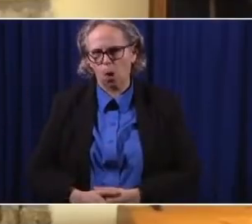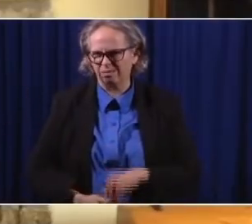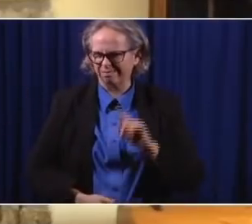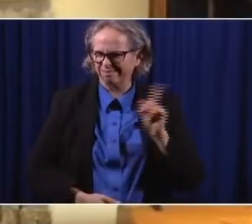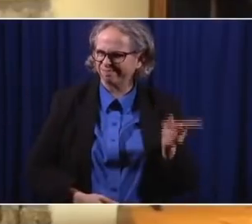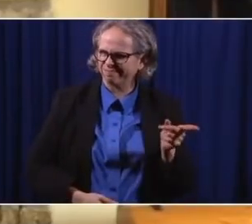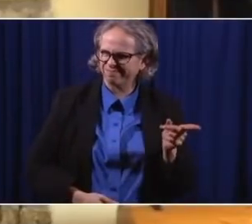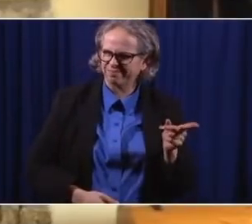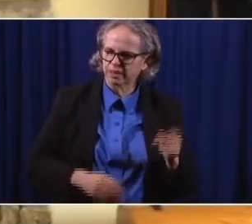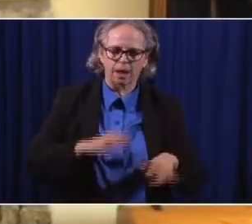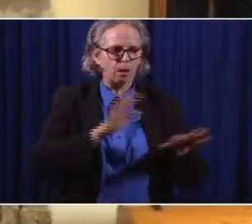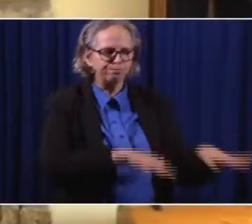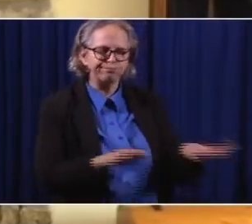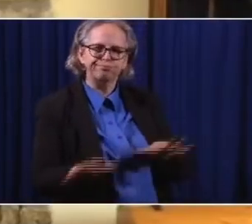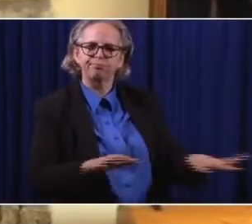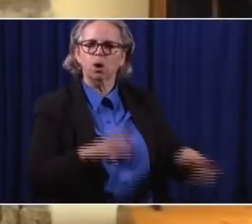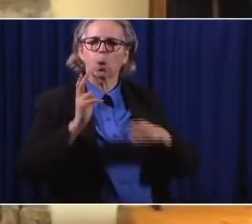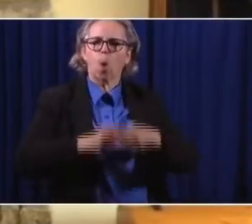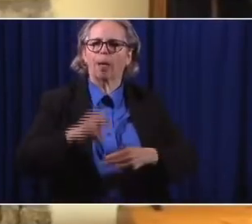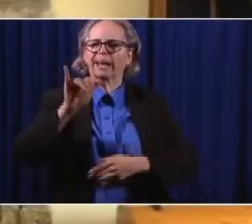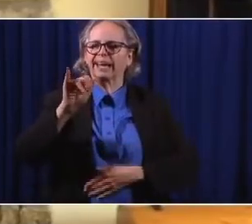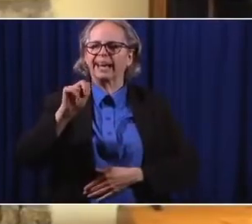about. Thank you.